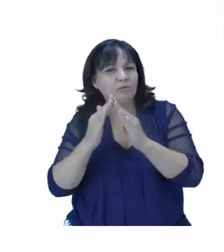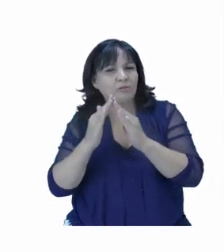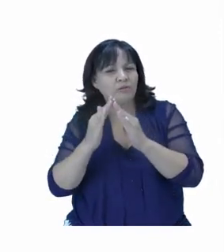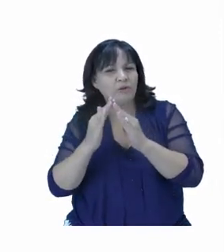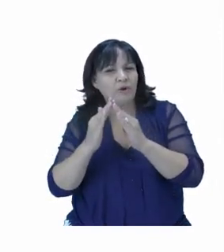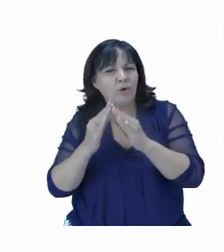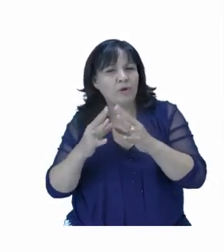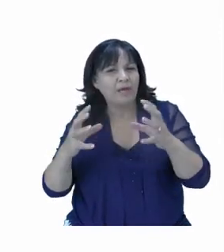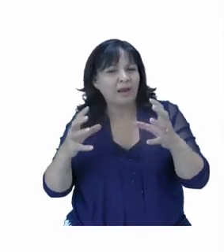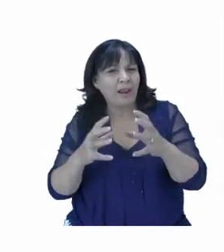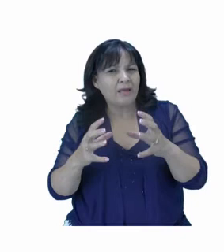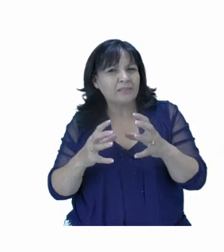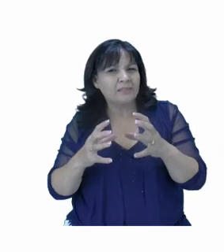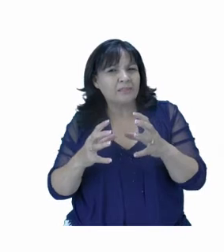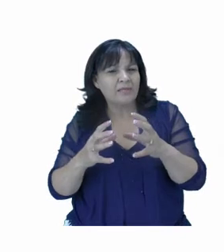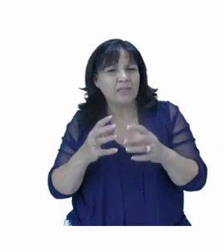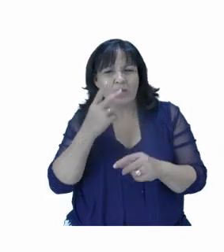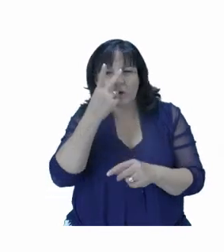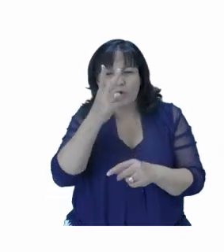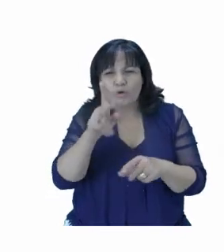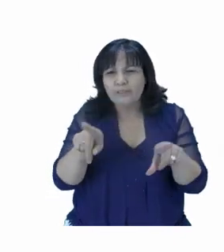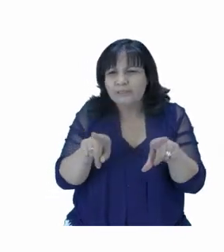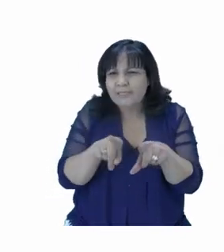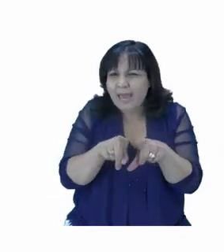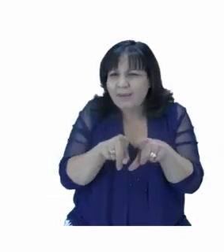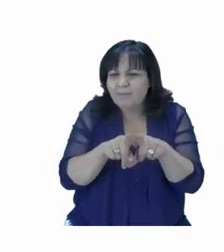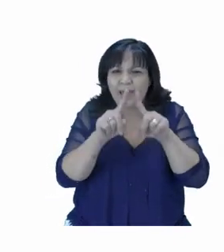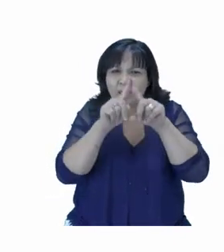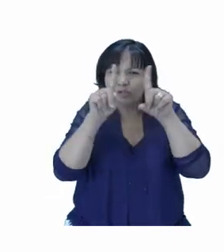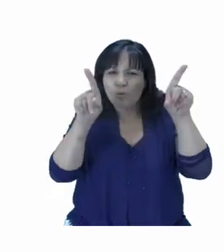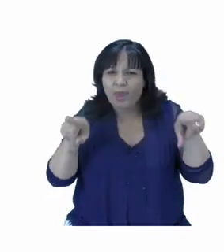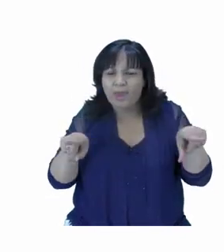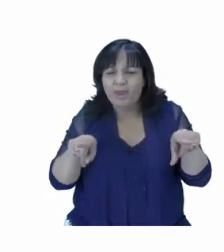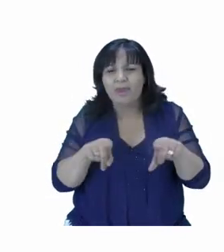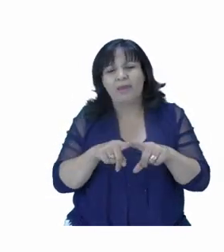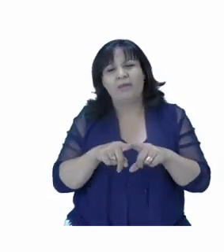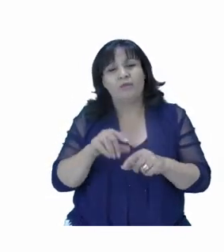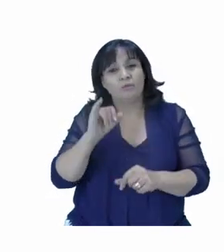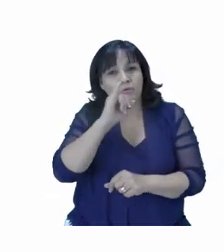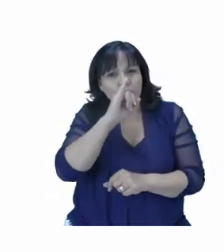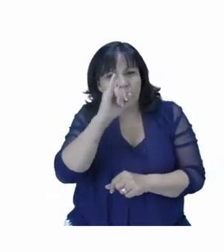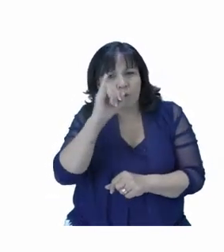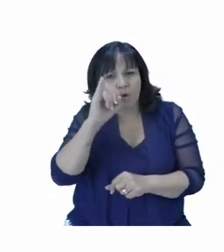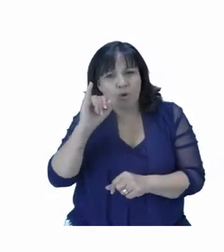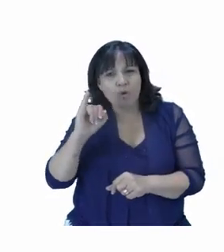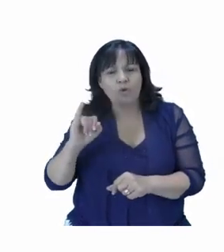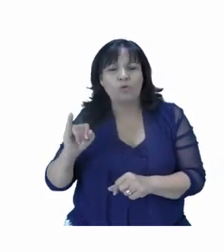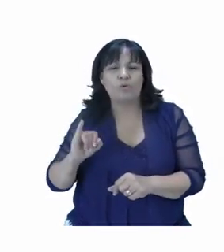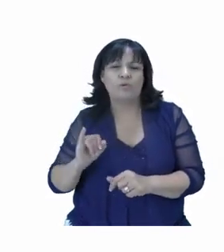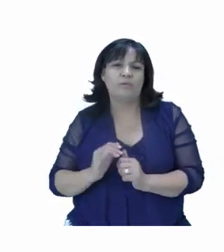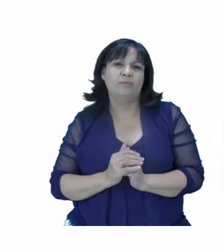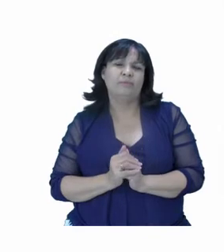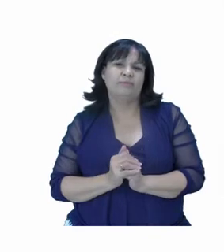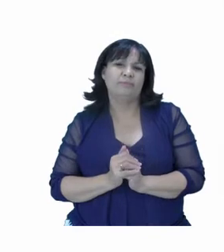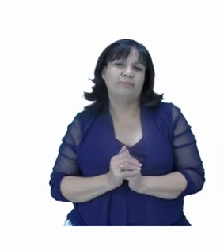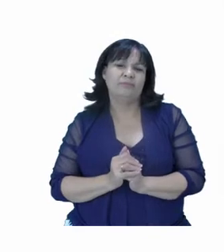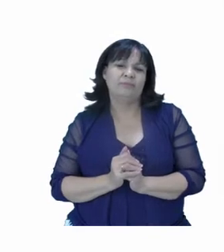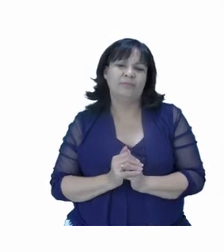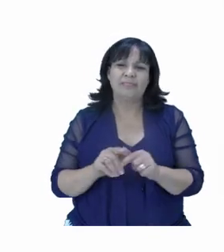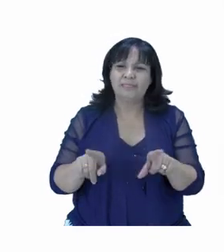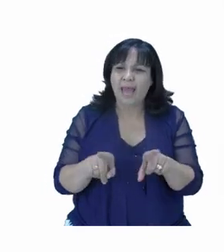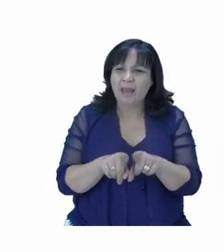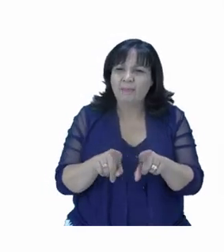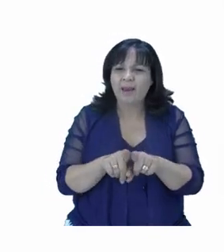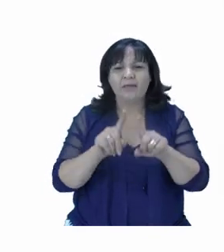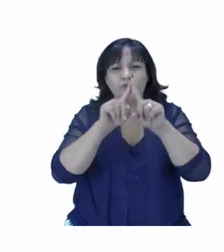looks like a square? Draw something shaped like a